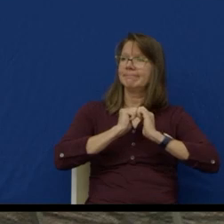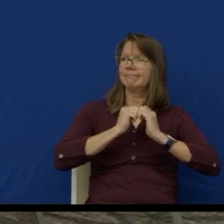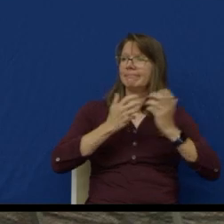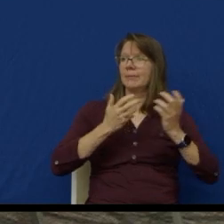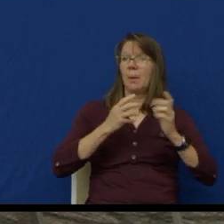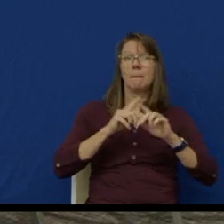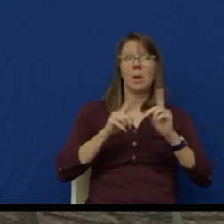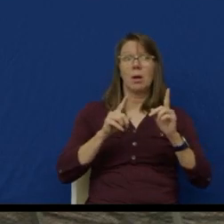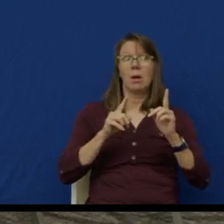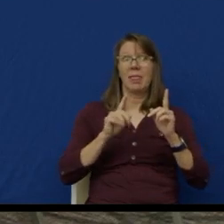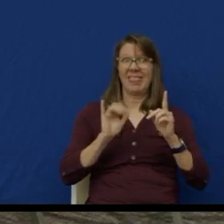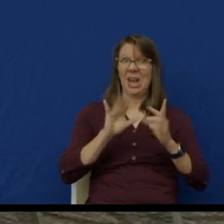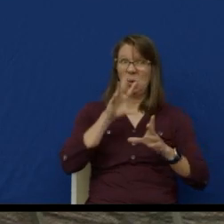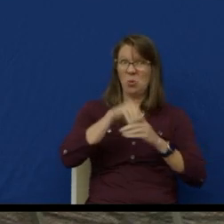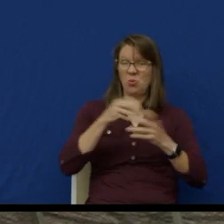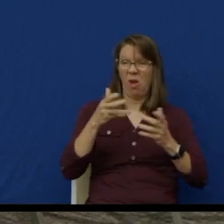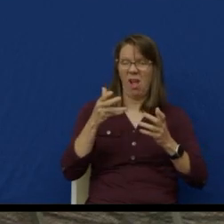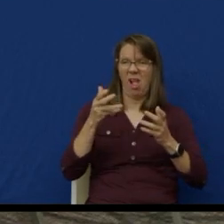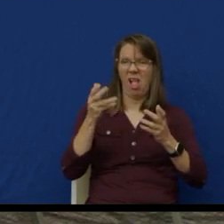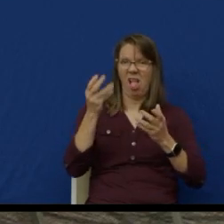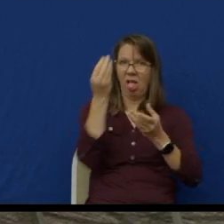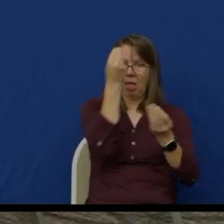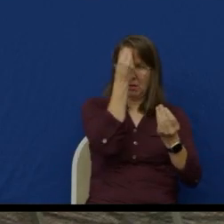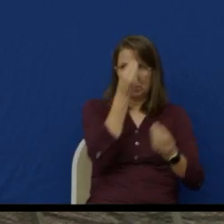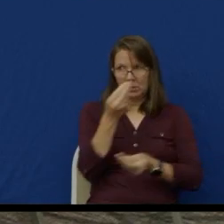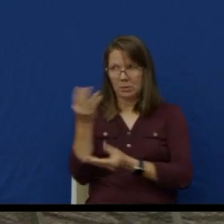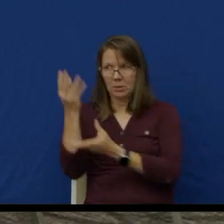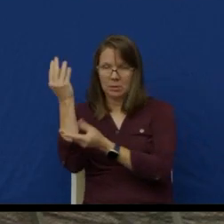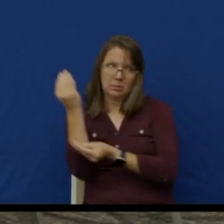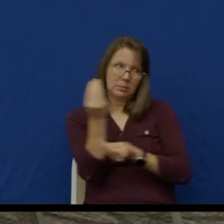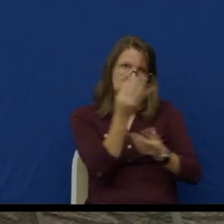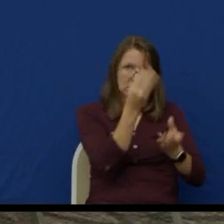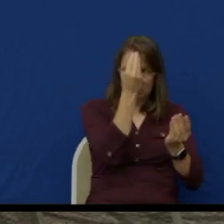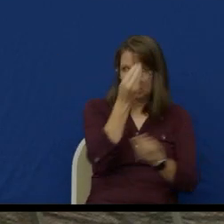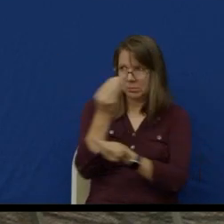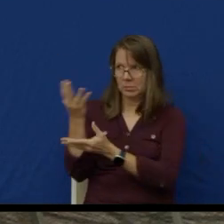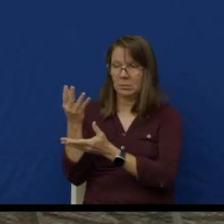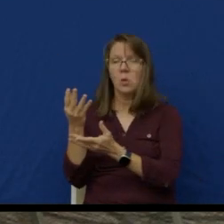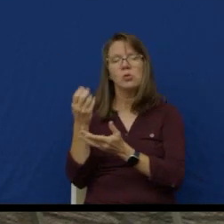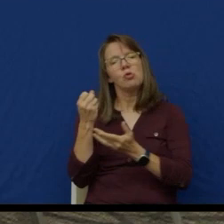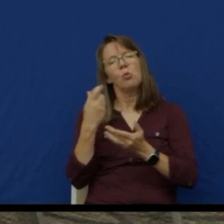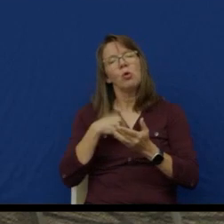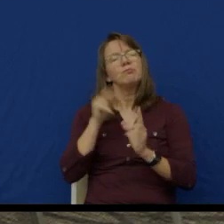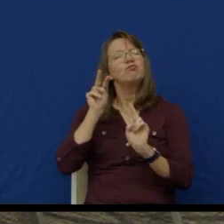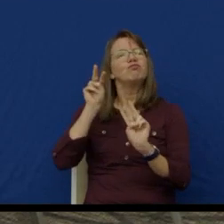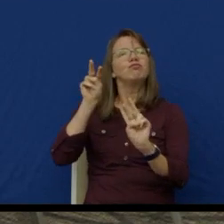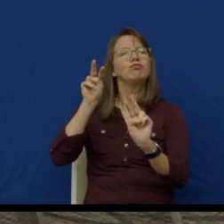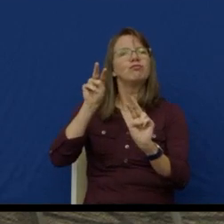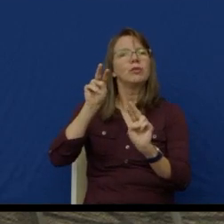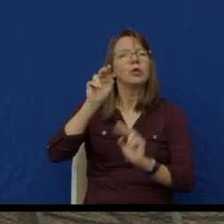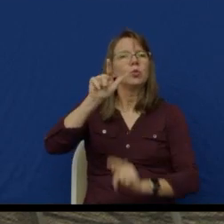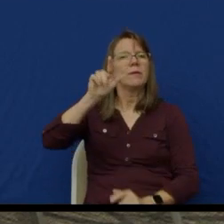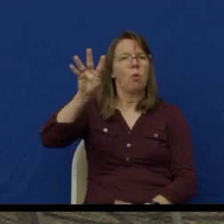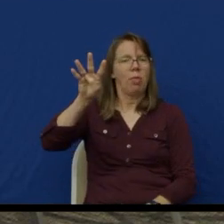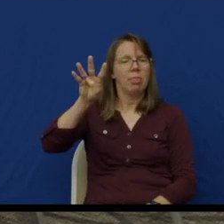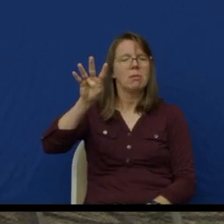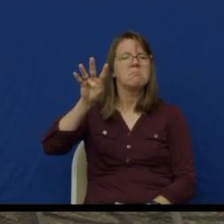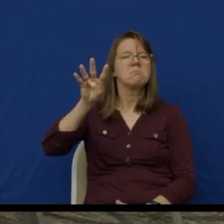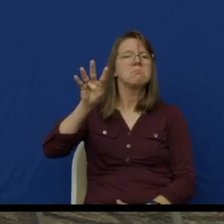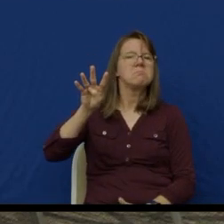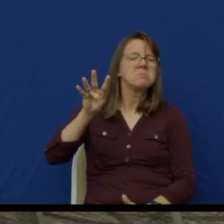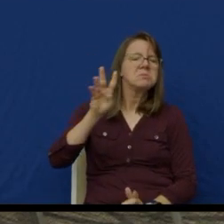other informed. So looking forward to the 24th when we talk about how we structure that kind